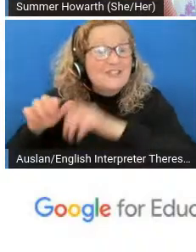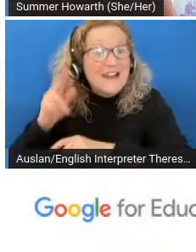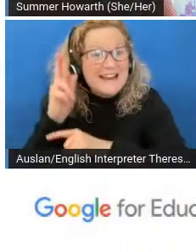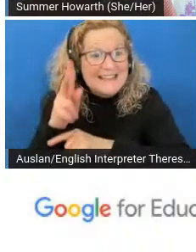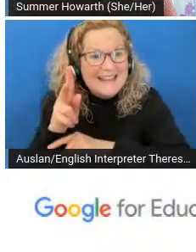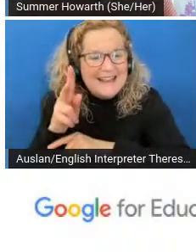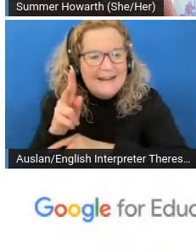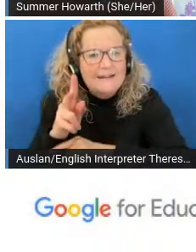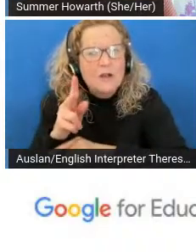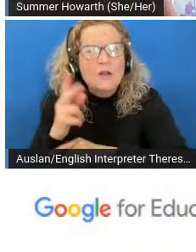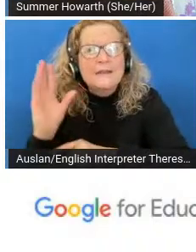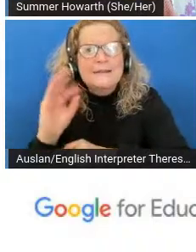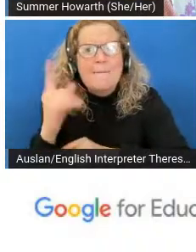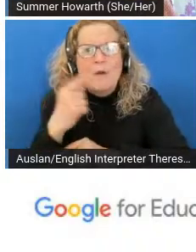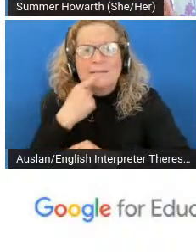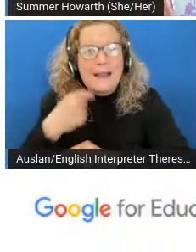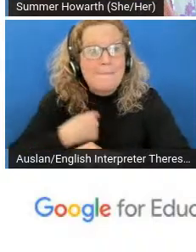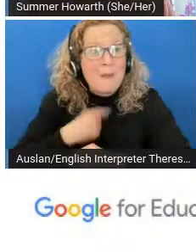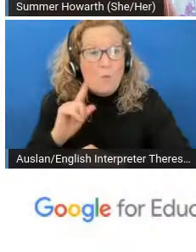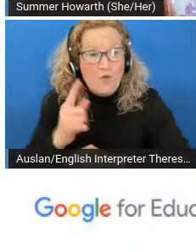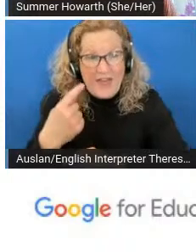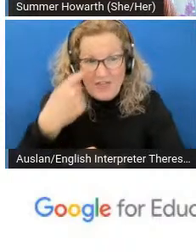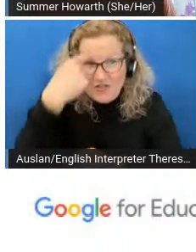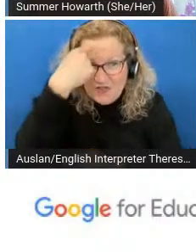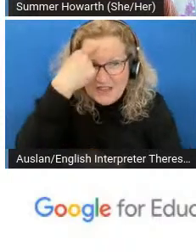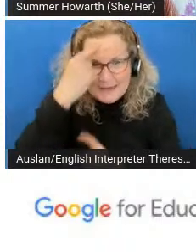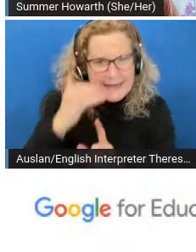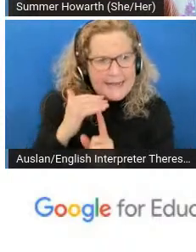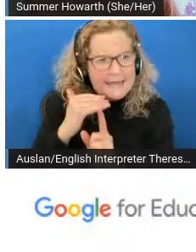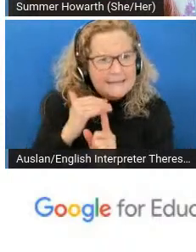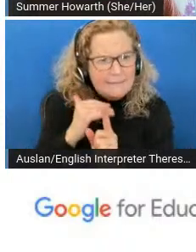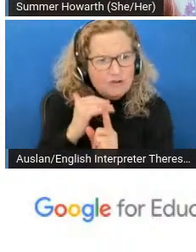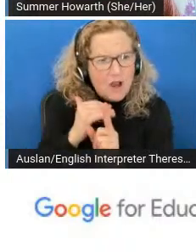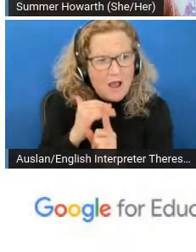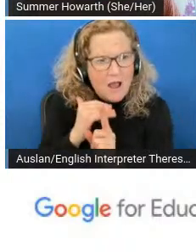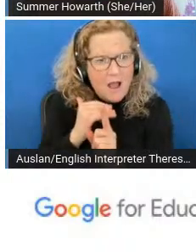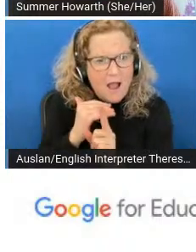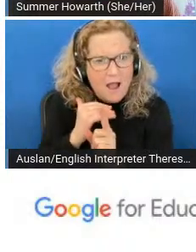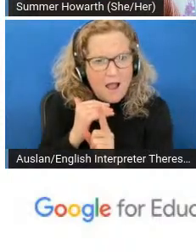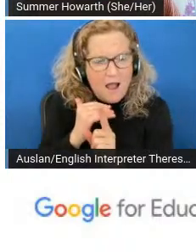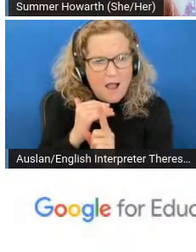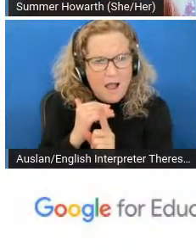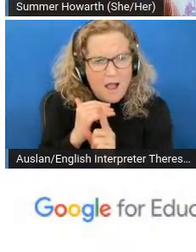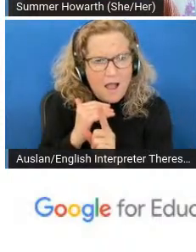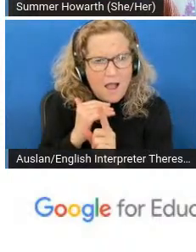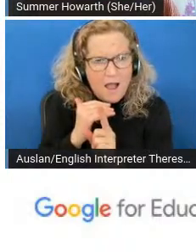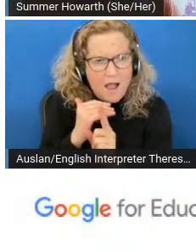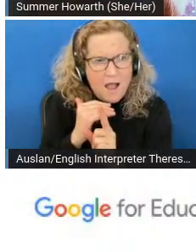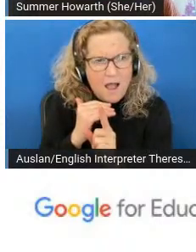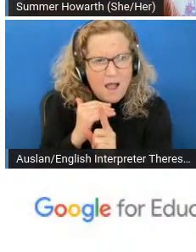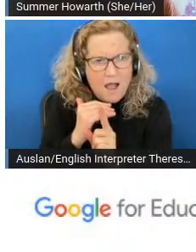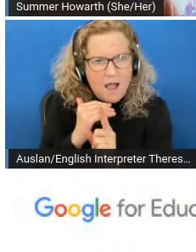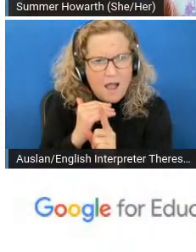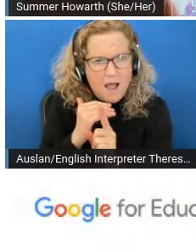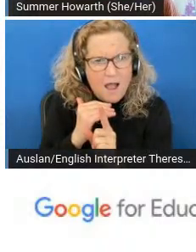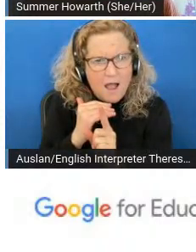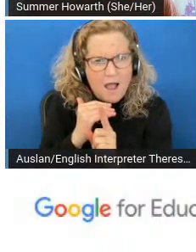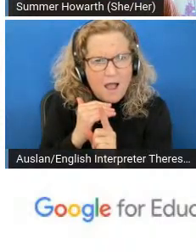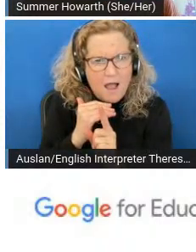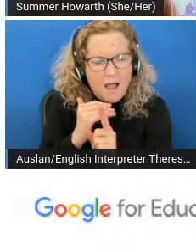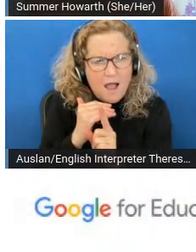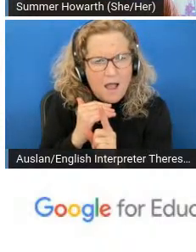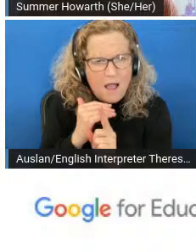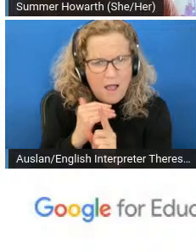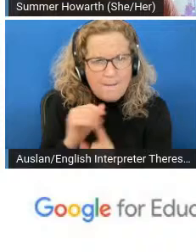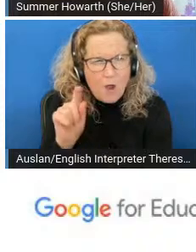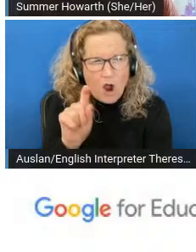someone to tell me what they think the temperature is at the point. Oh, I've just realized you can't see my cursor on this. Oh, you can. There you go.